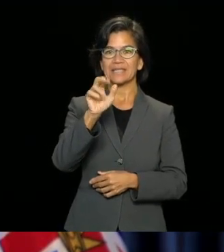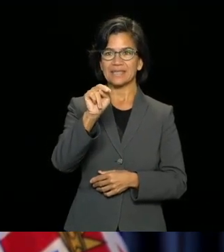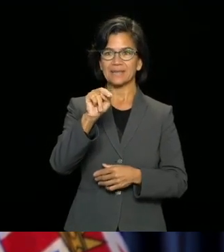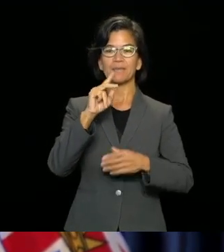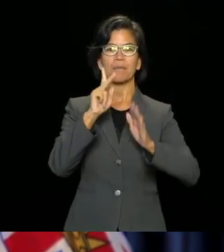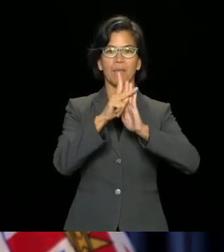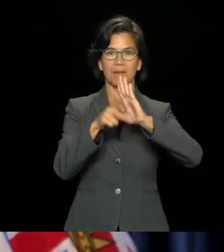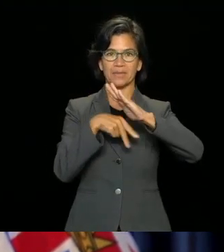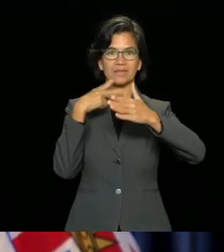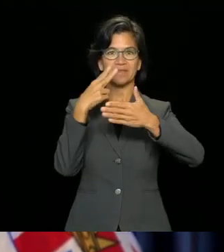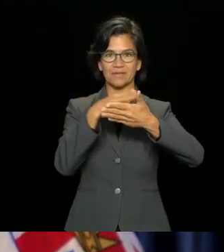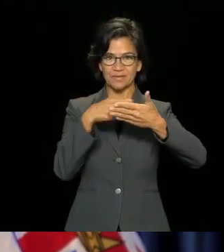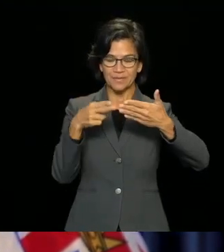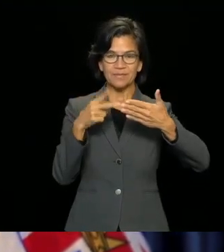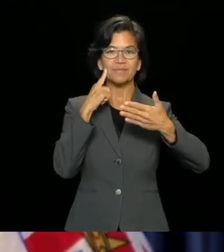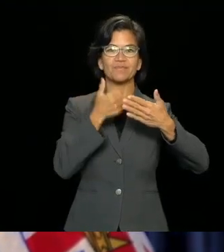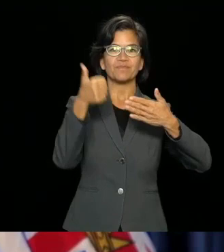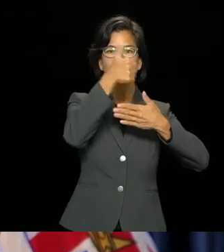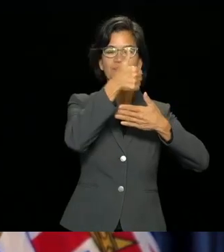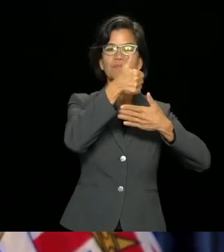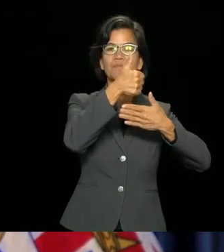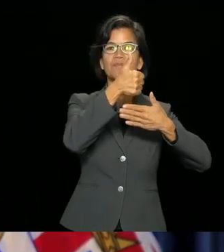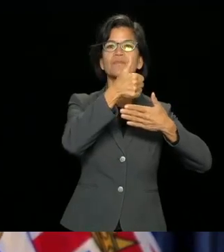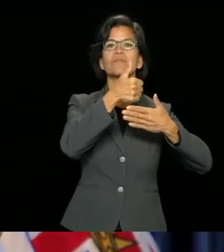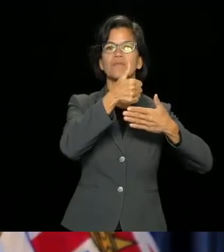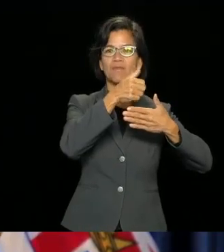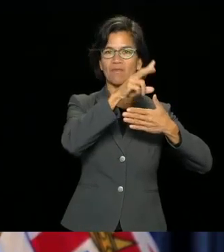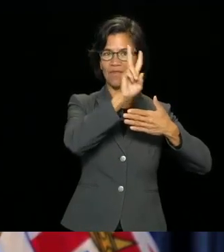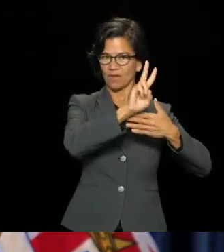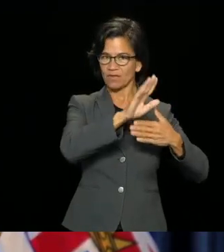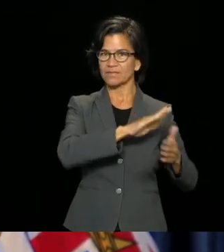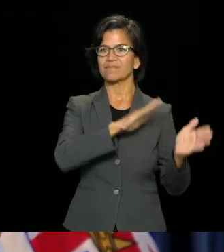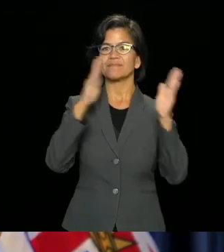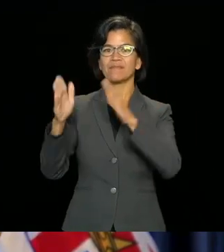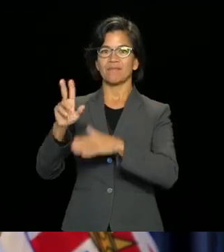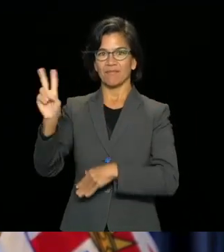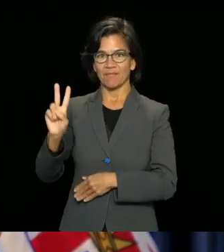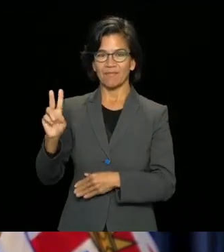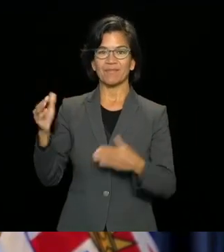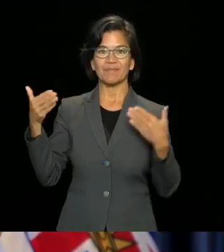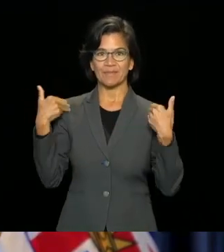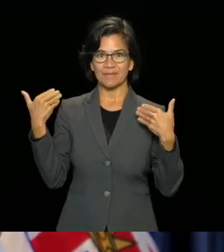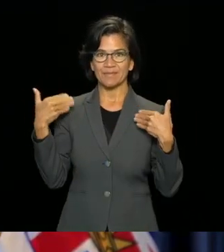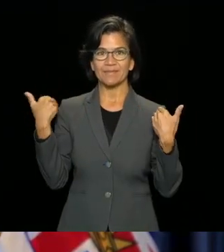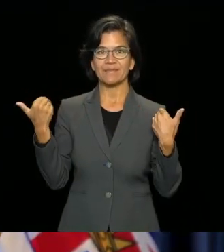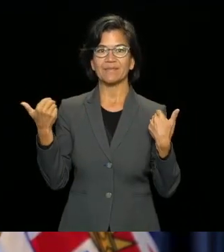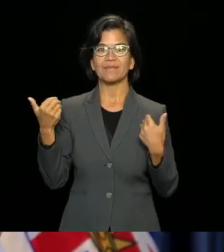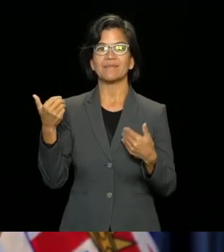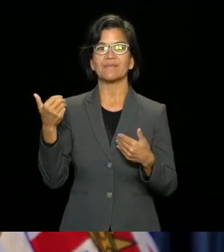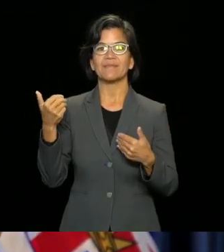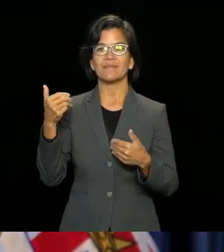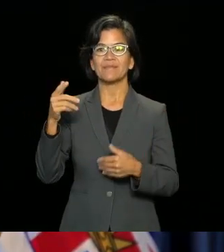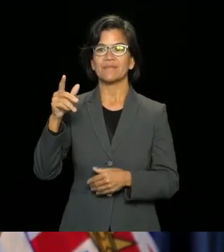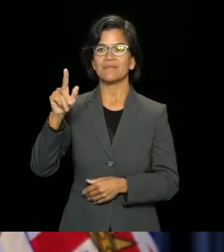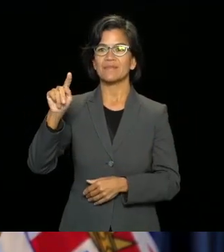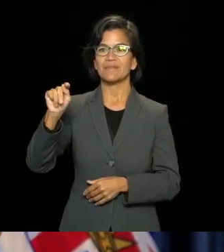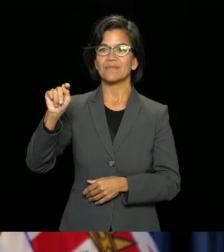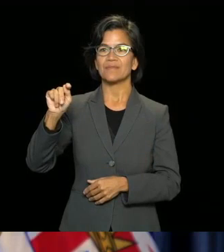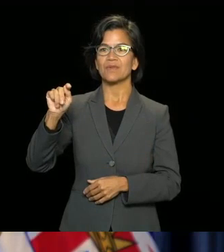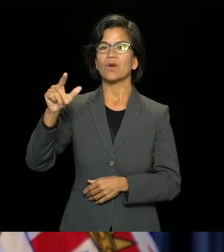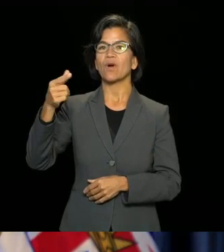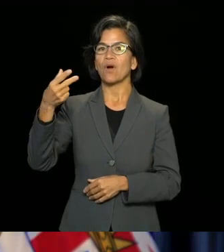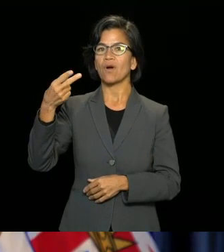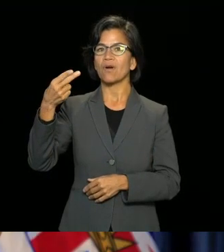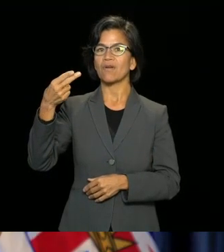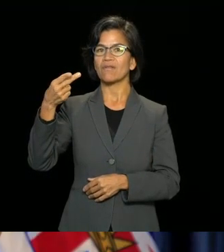Gender Equity. And from Vancouver, we have Minister Mike Farnworth, Minister of Public Safety and Solicitor General. And he is joined by Tracy